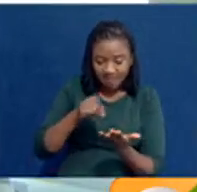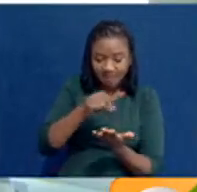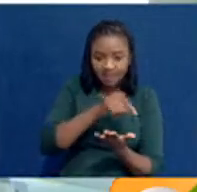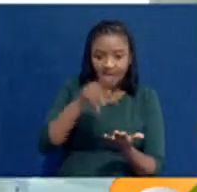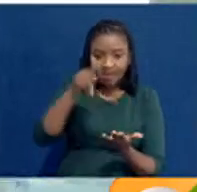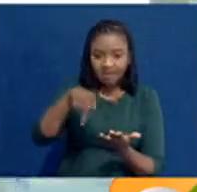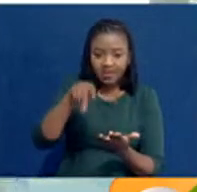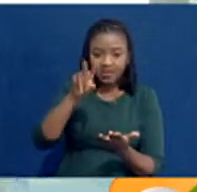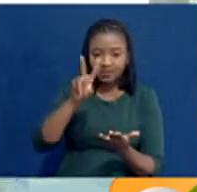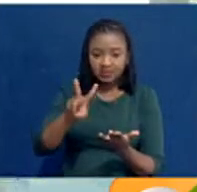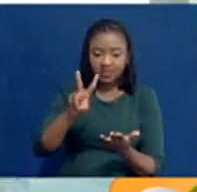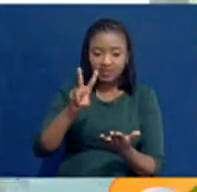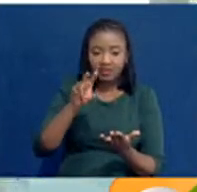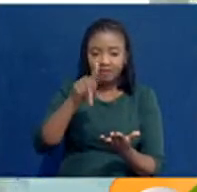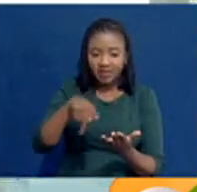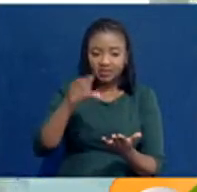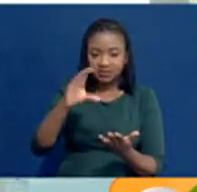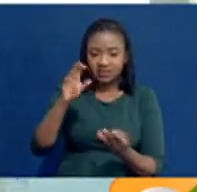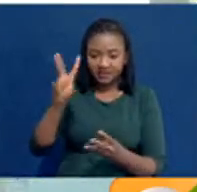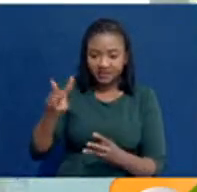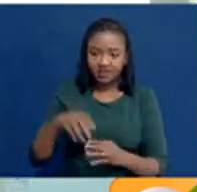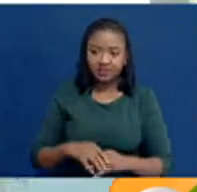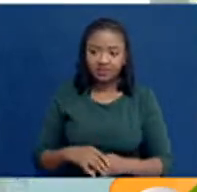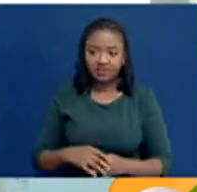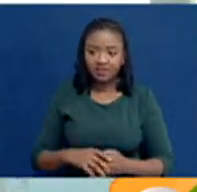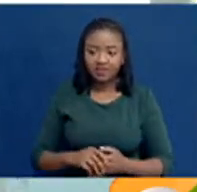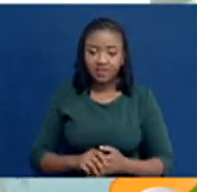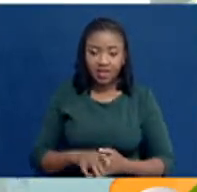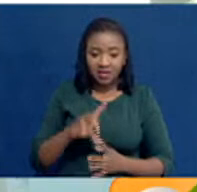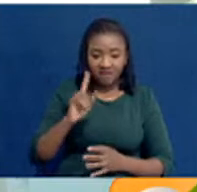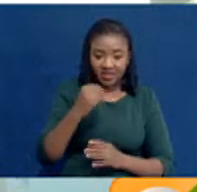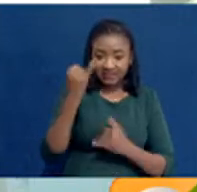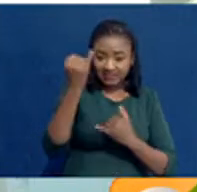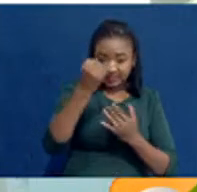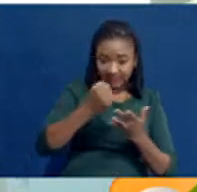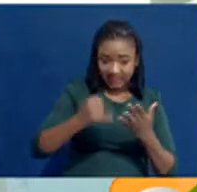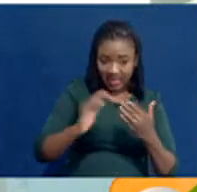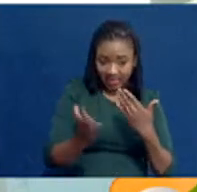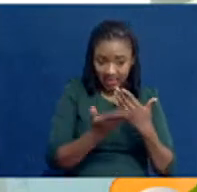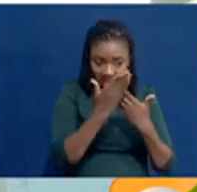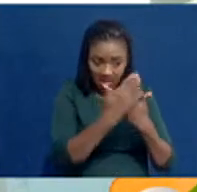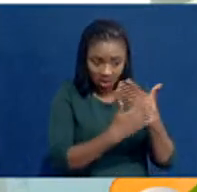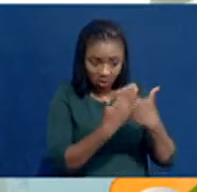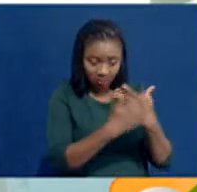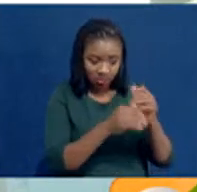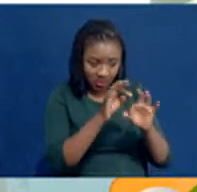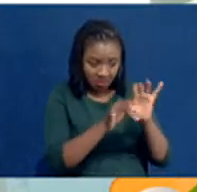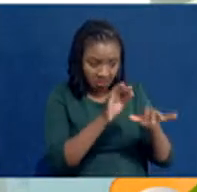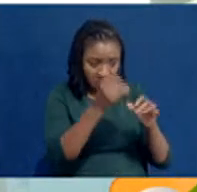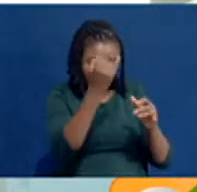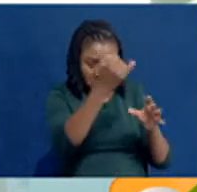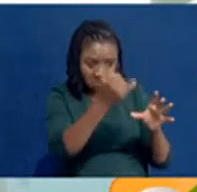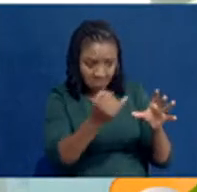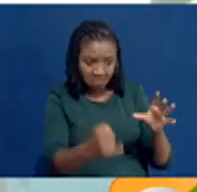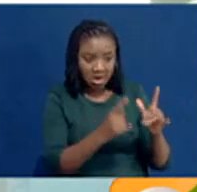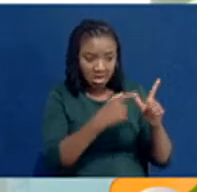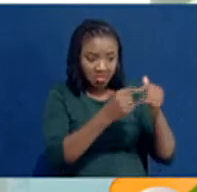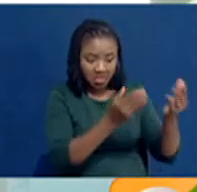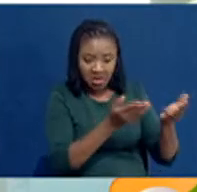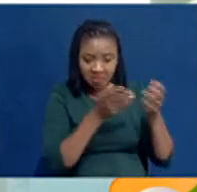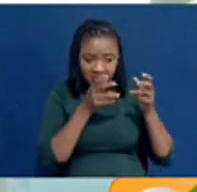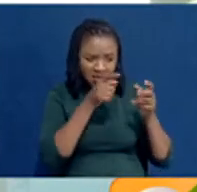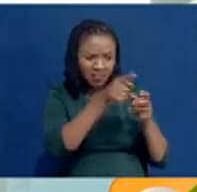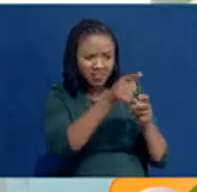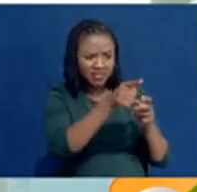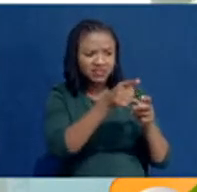a typical PCB, it starts with design, which is done on a computer, then fabrication. So fabrication is the